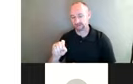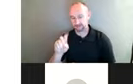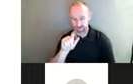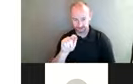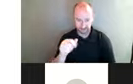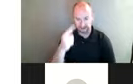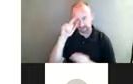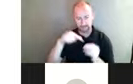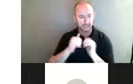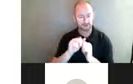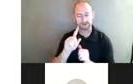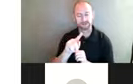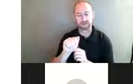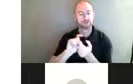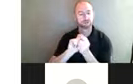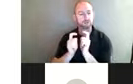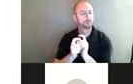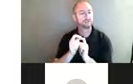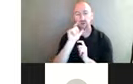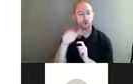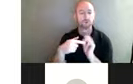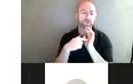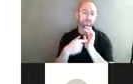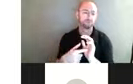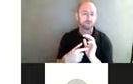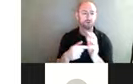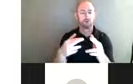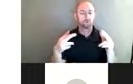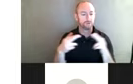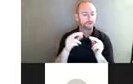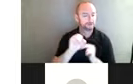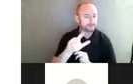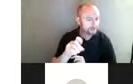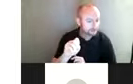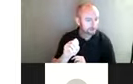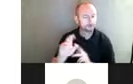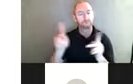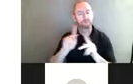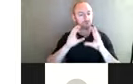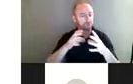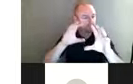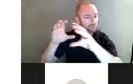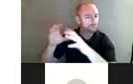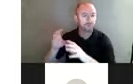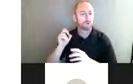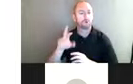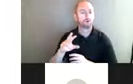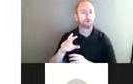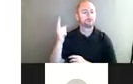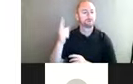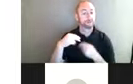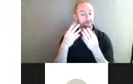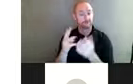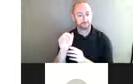about how your data might need to be adjusted so that it isn't just a reflection of region size, of population, or something else that's really giving you a map